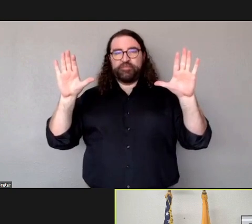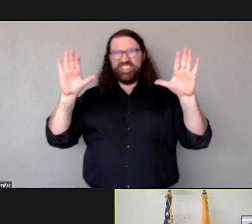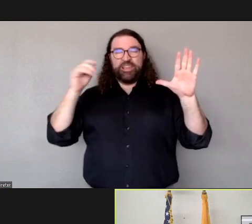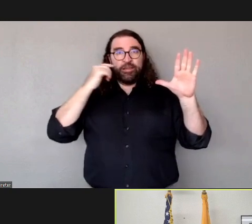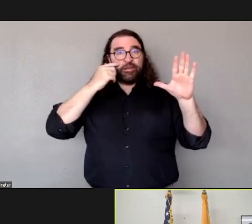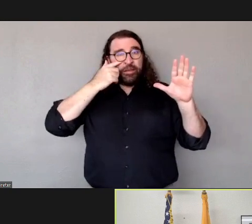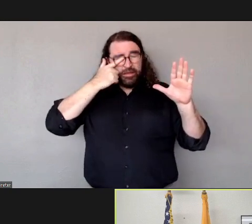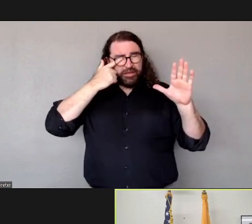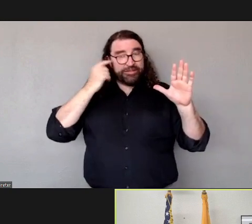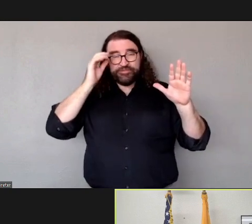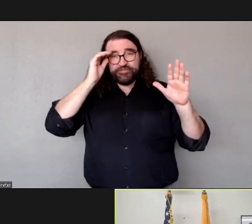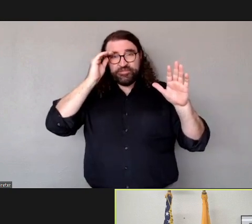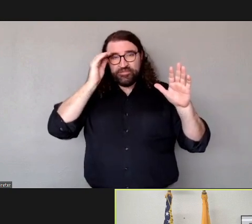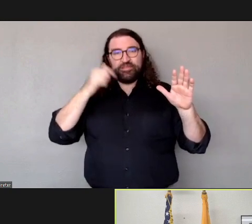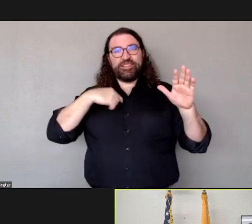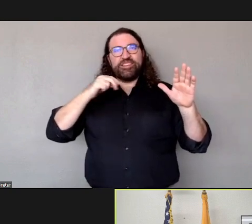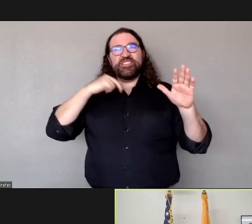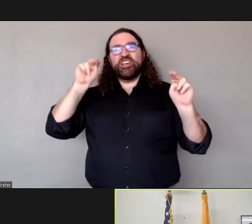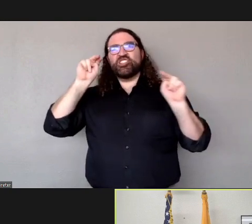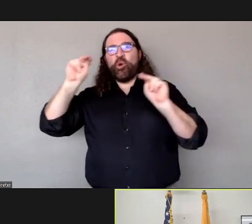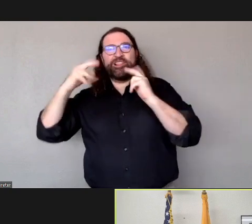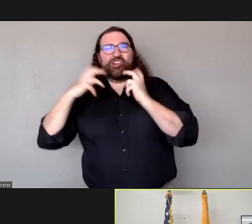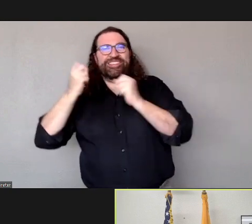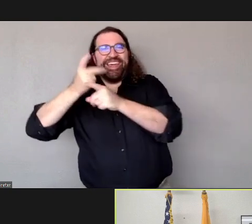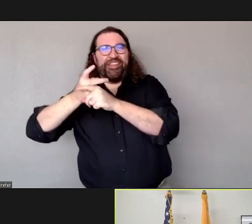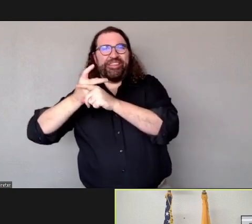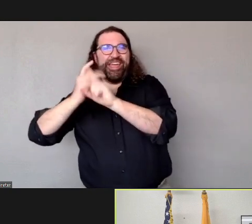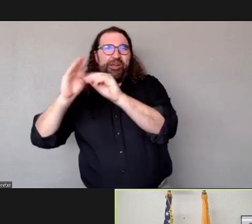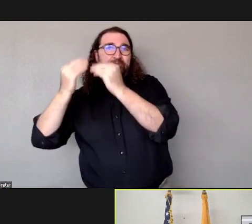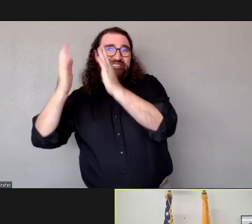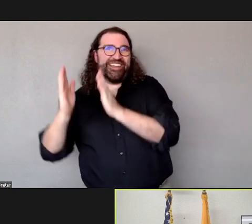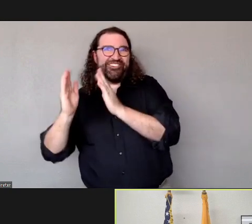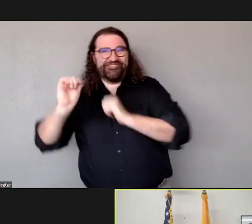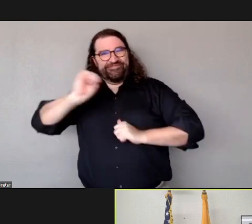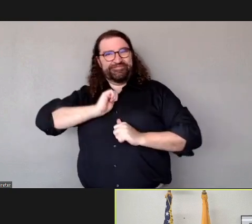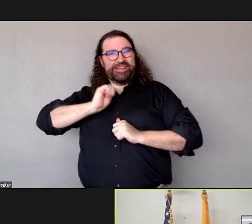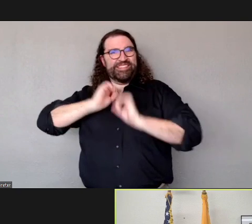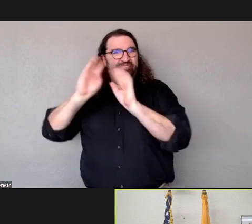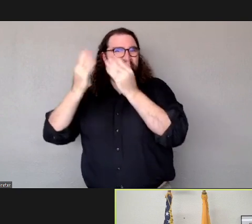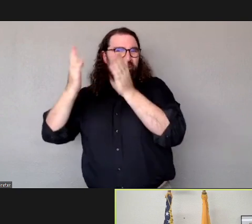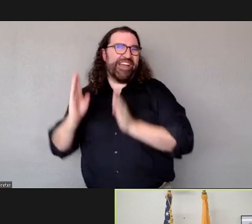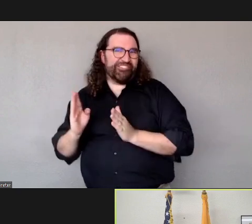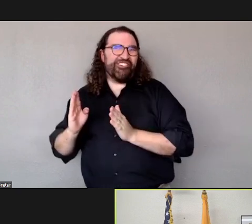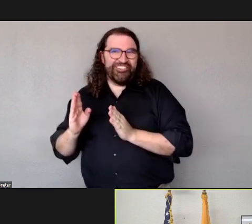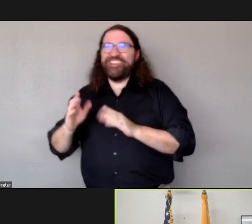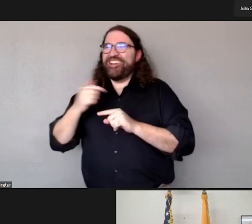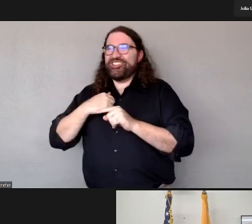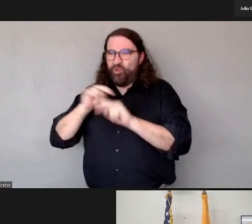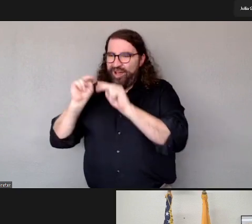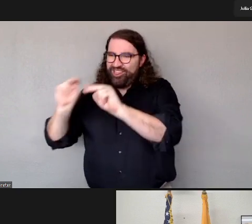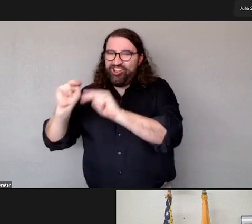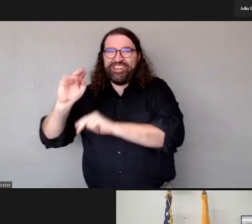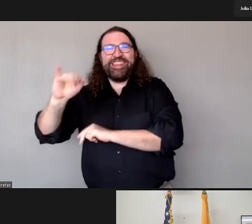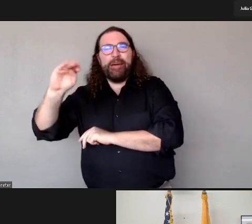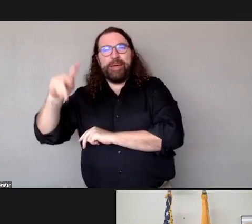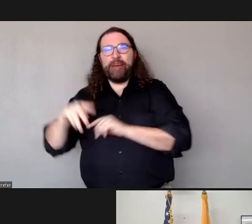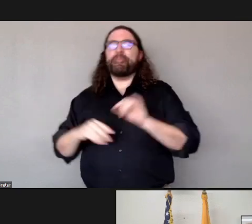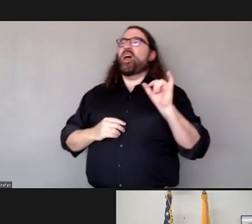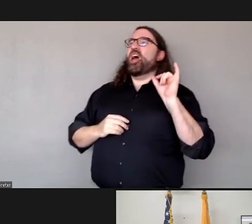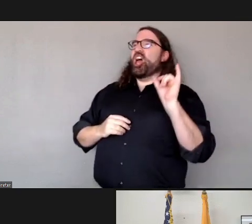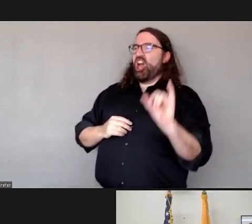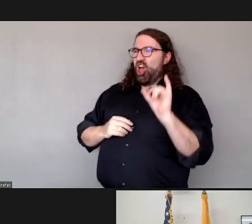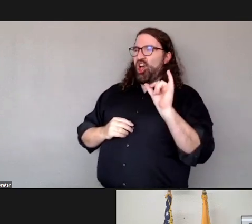all the time is the healthcare provider map, because I'm a healthcare provider. So Oh, I see. I